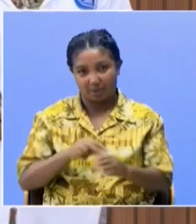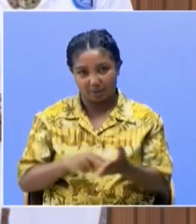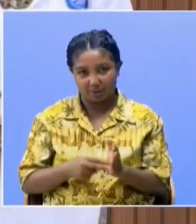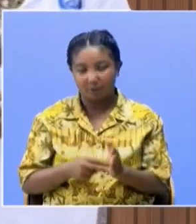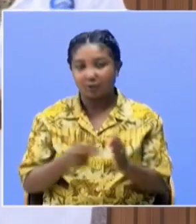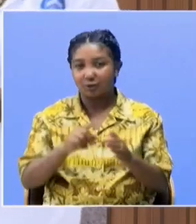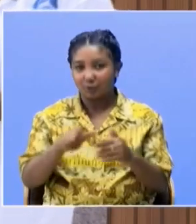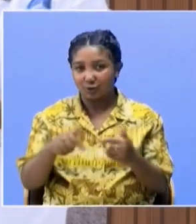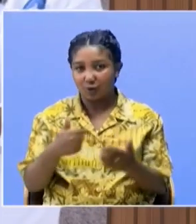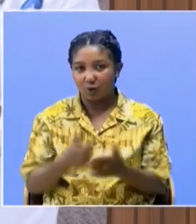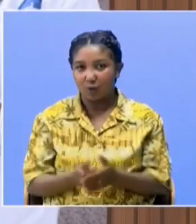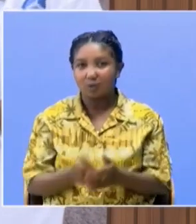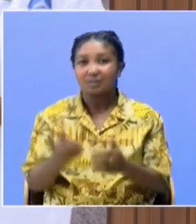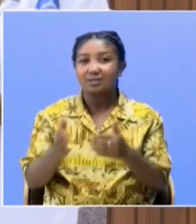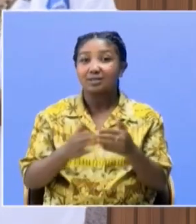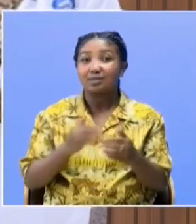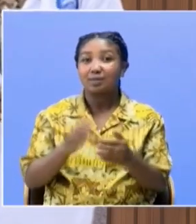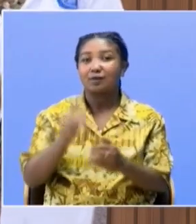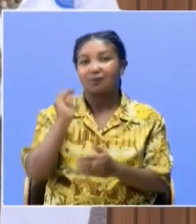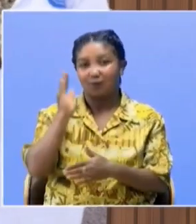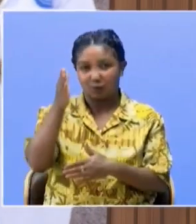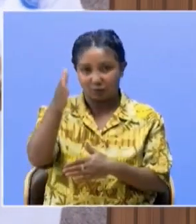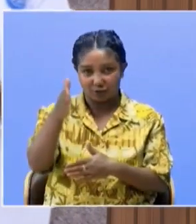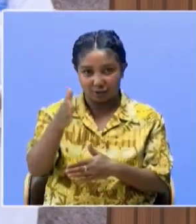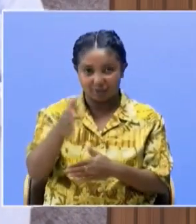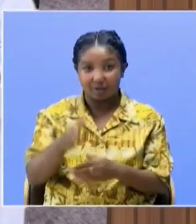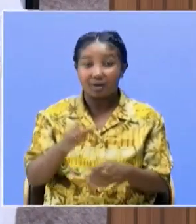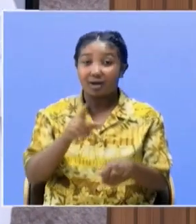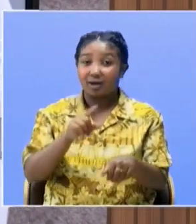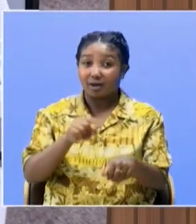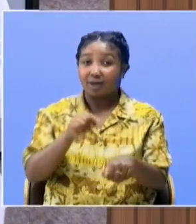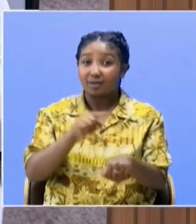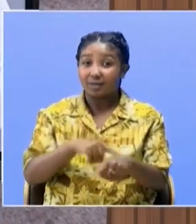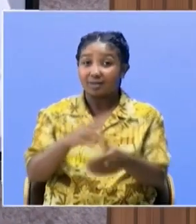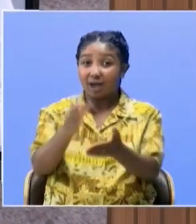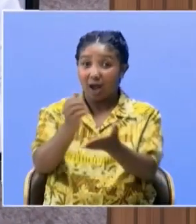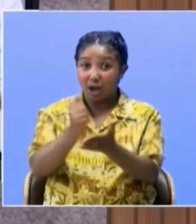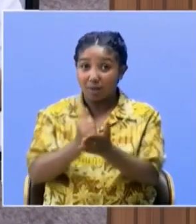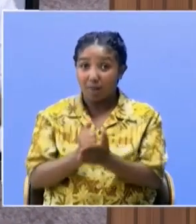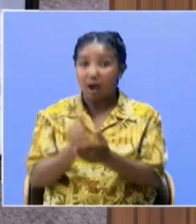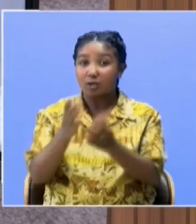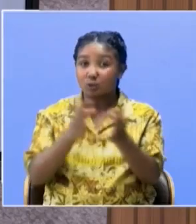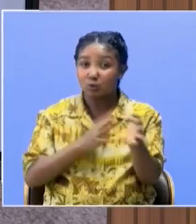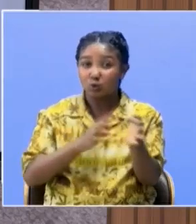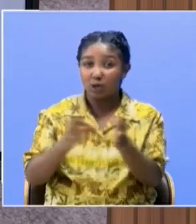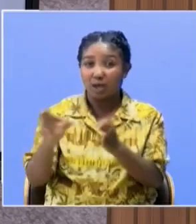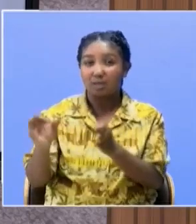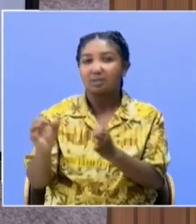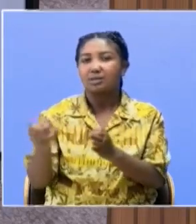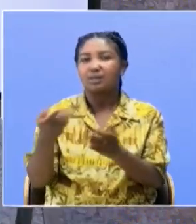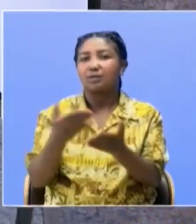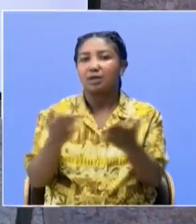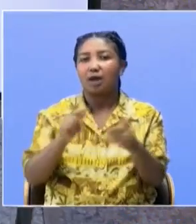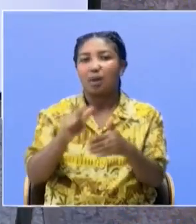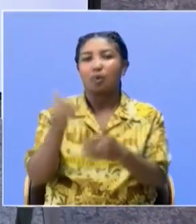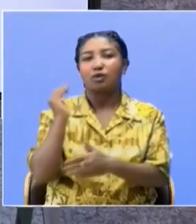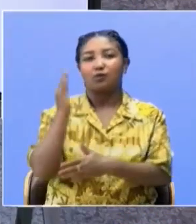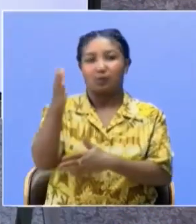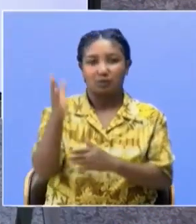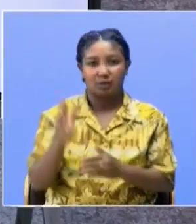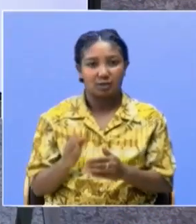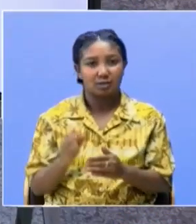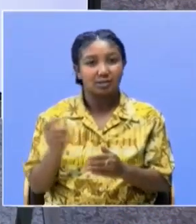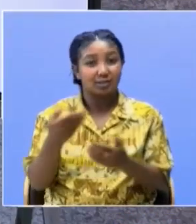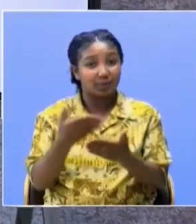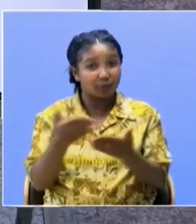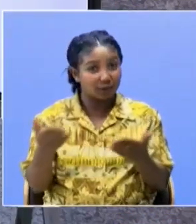So, simple future. A tense which can help us to tell something about the future.